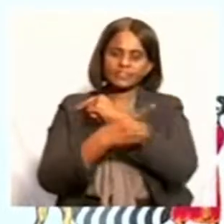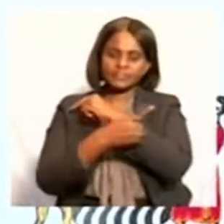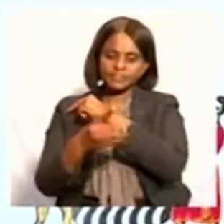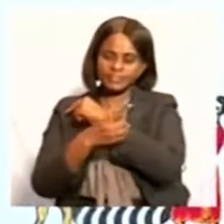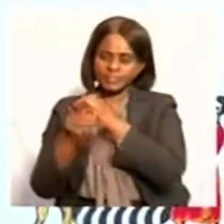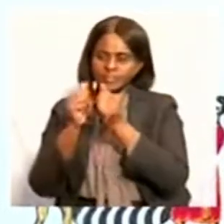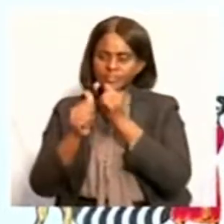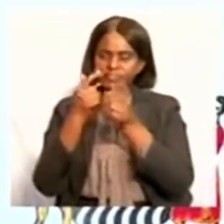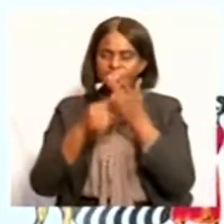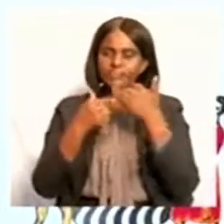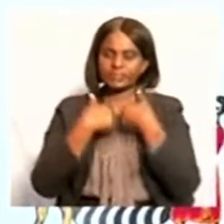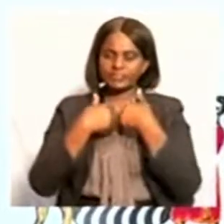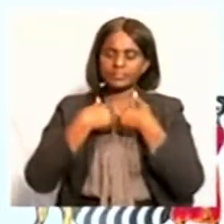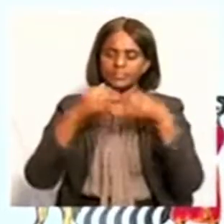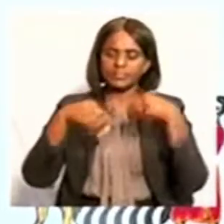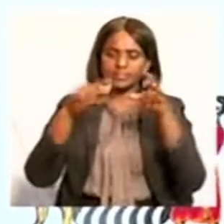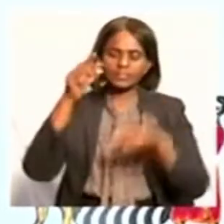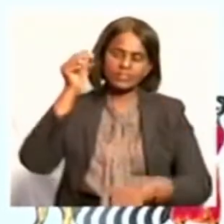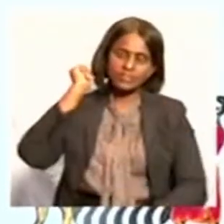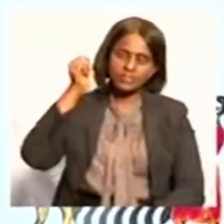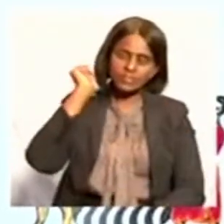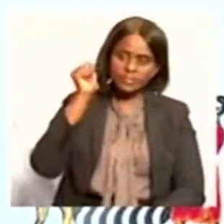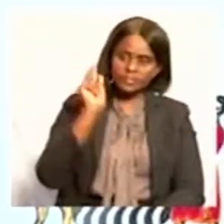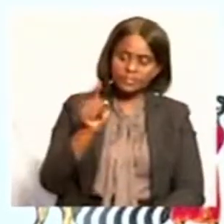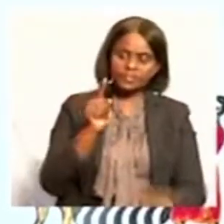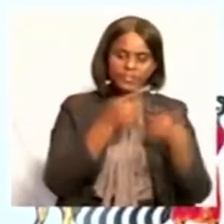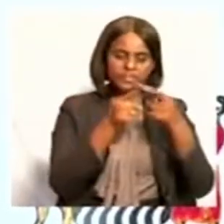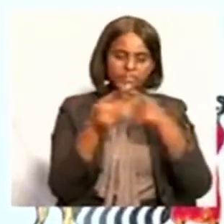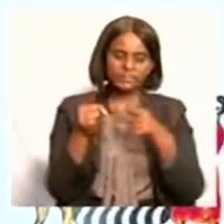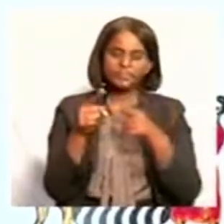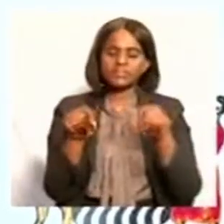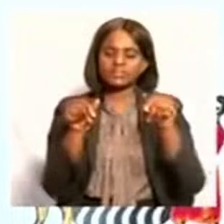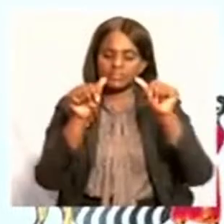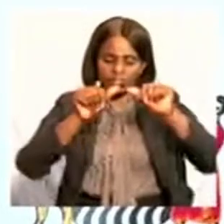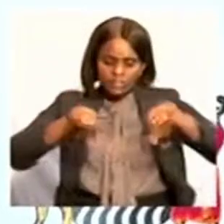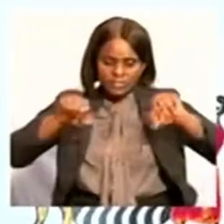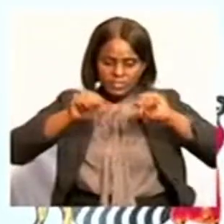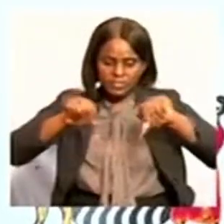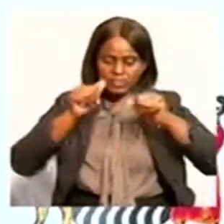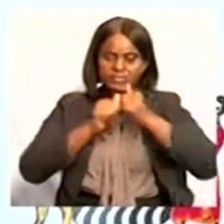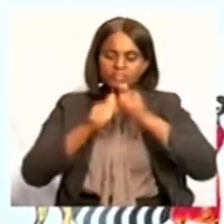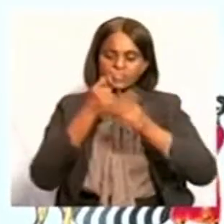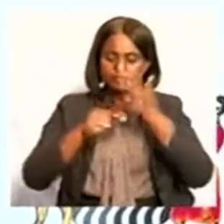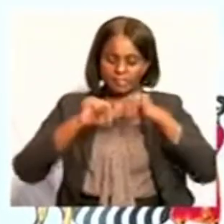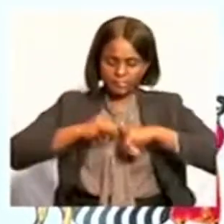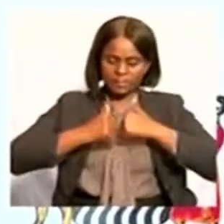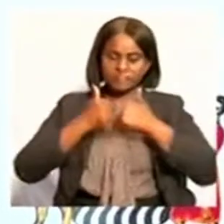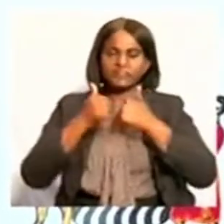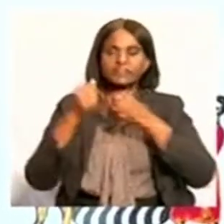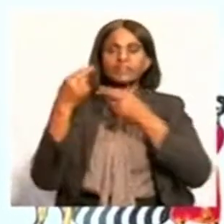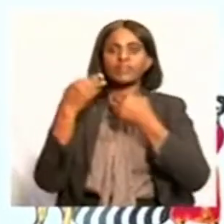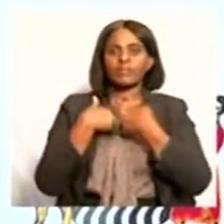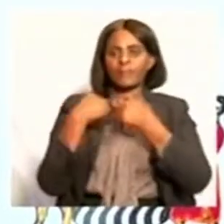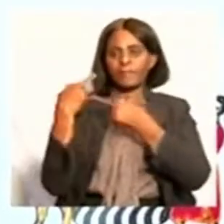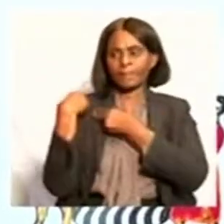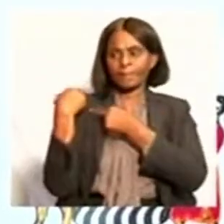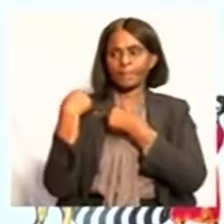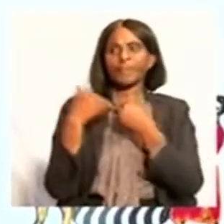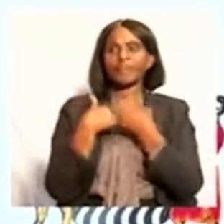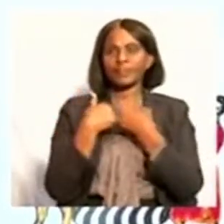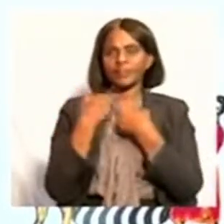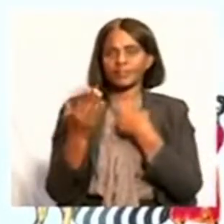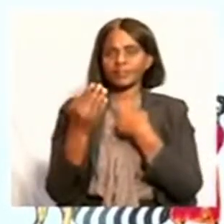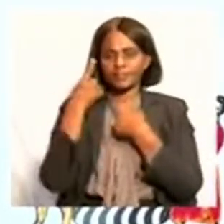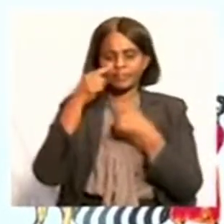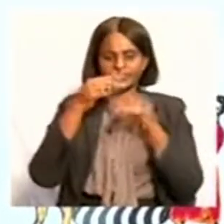departments that have been assigned the different types of audits that we are mandated to conduct.